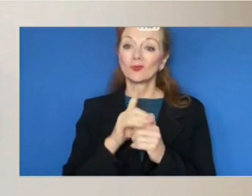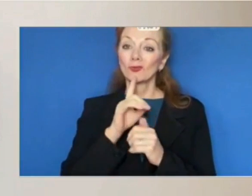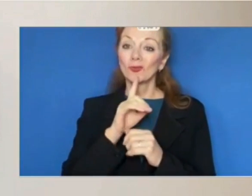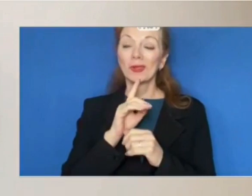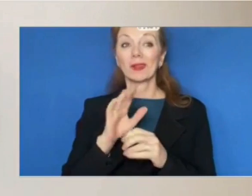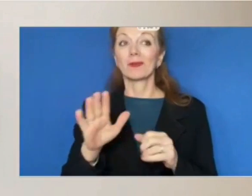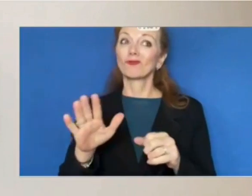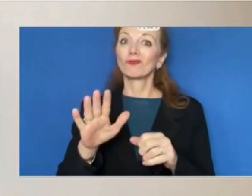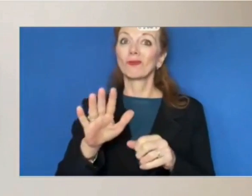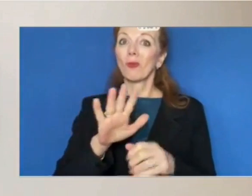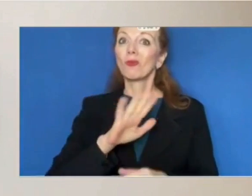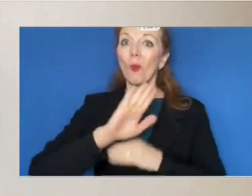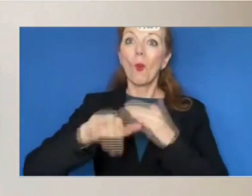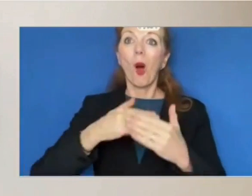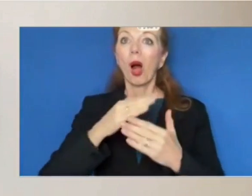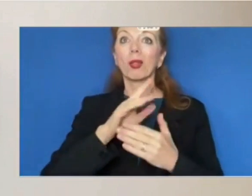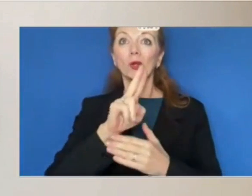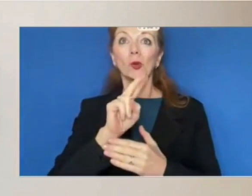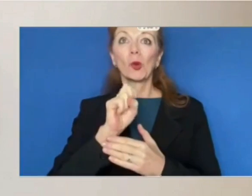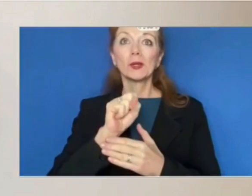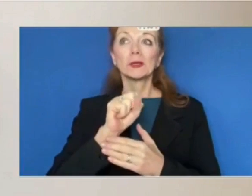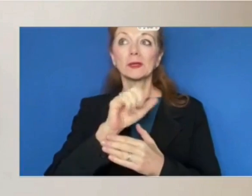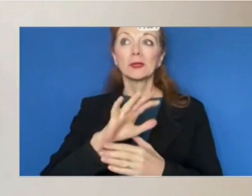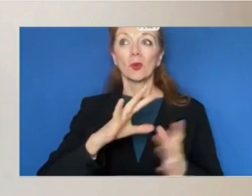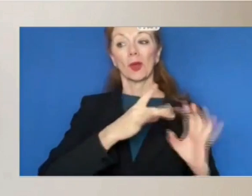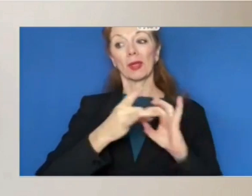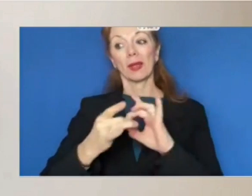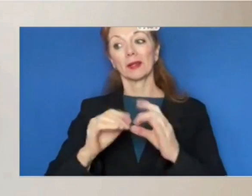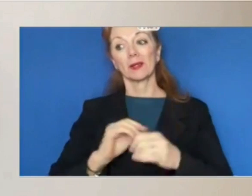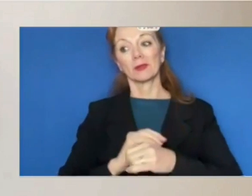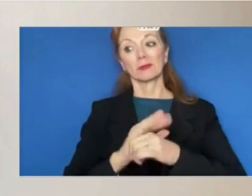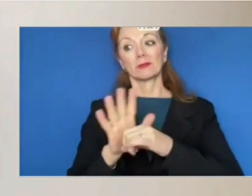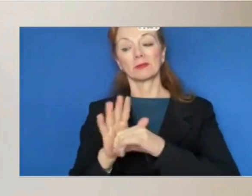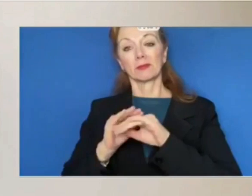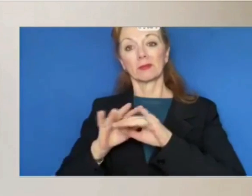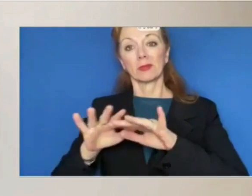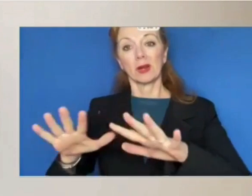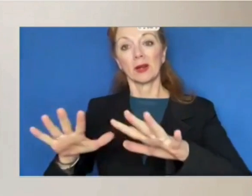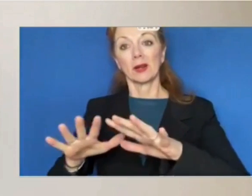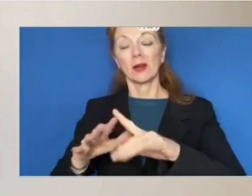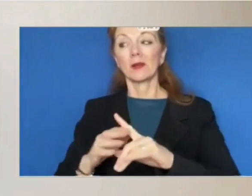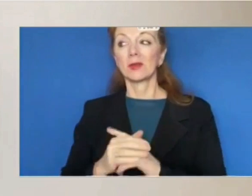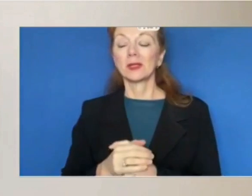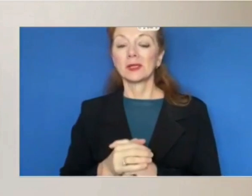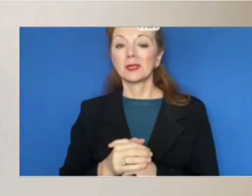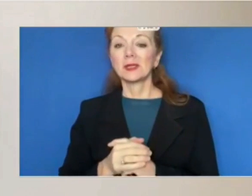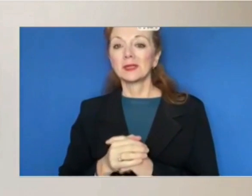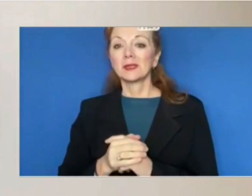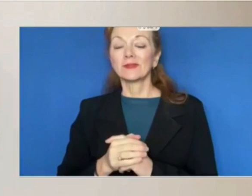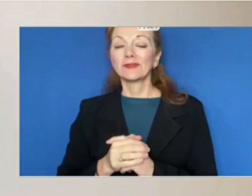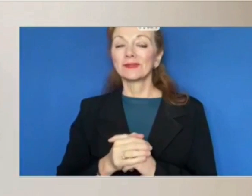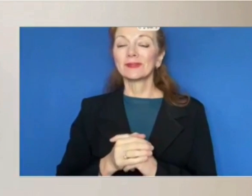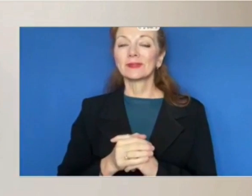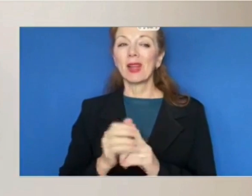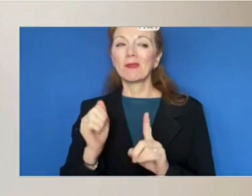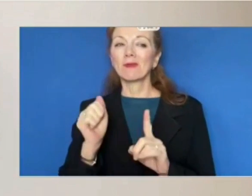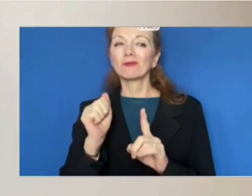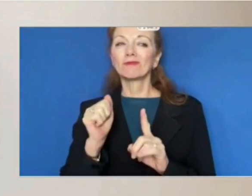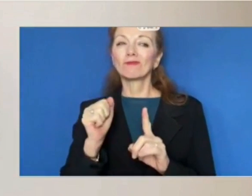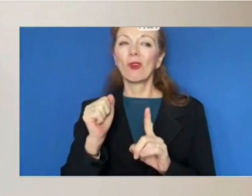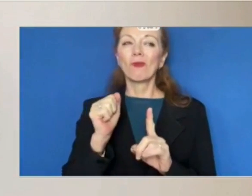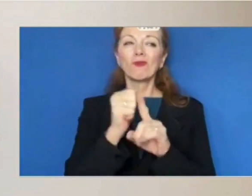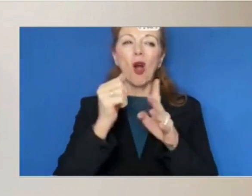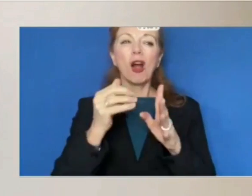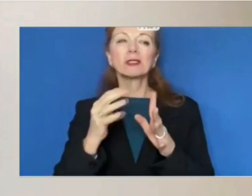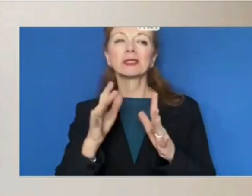to the global pandemic, but fraudsters are taking an opportunity to use that for themselves. So we're seeing that as